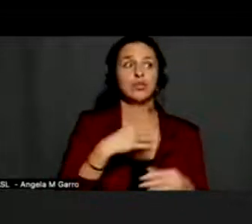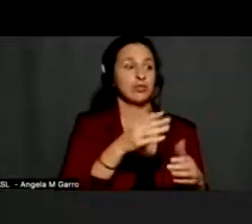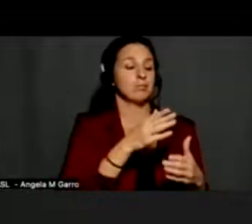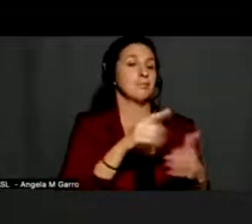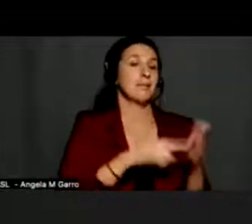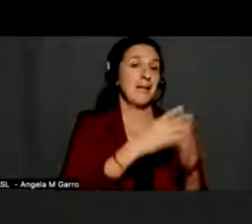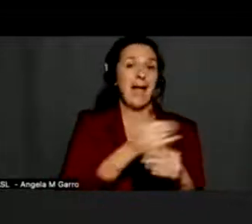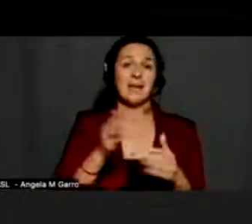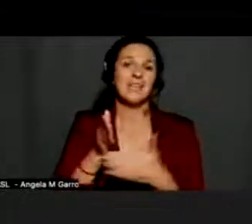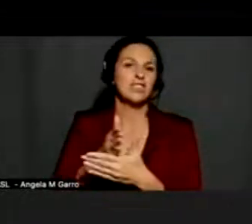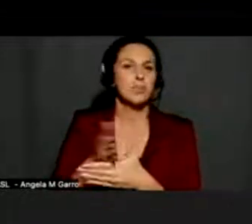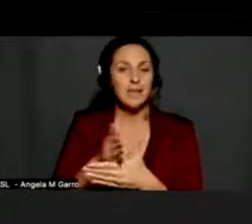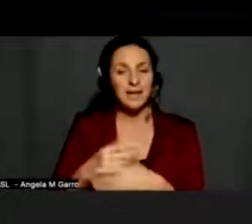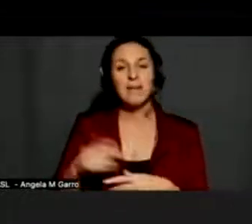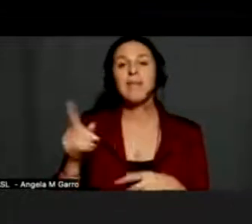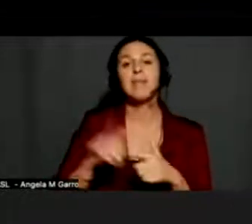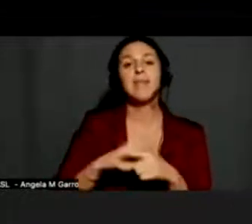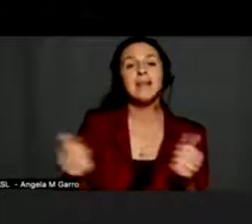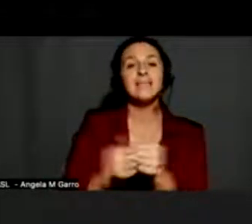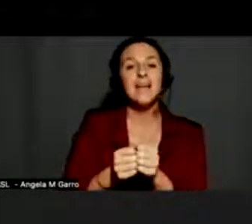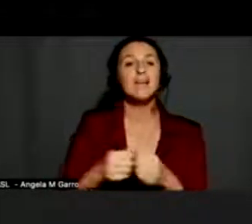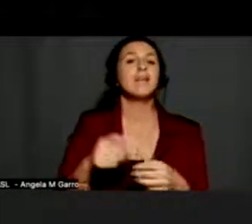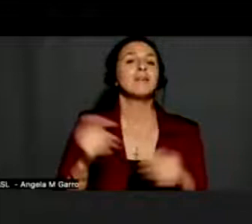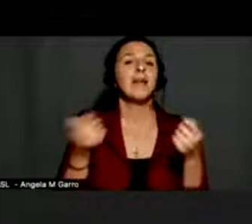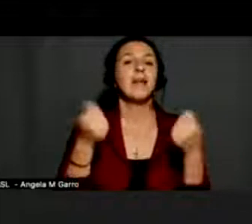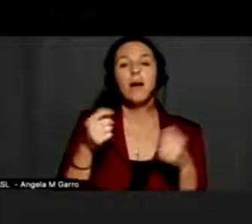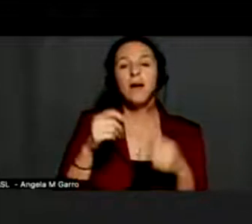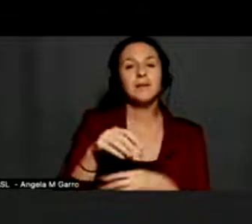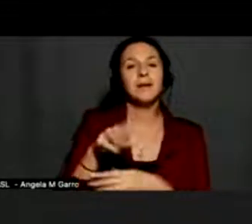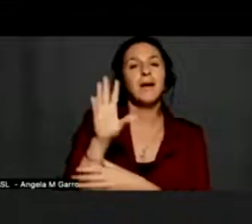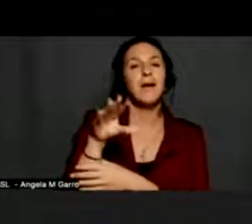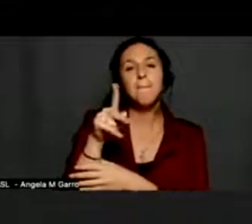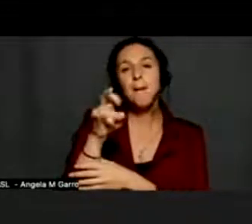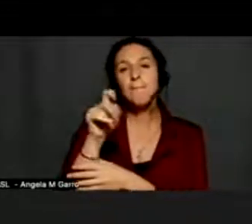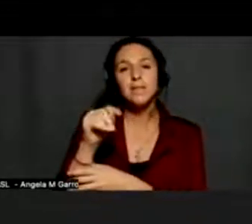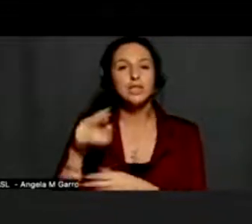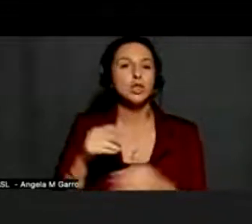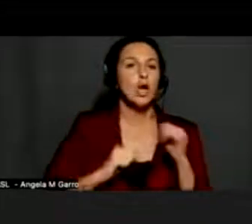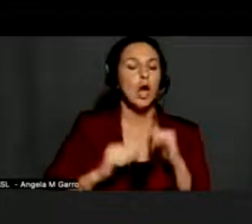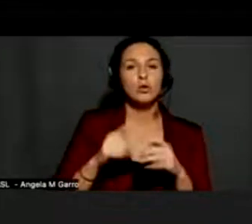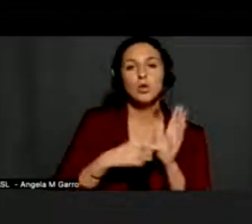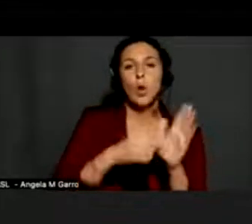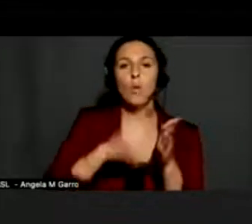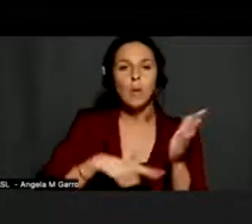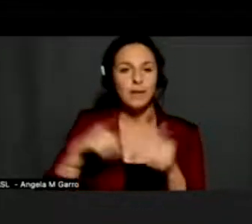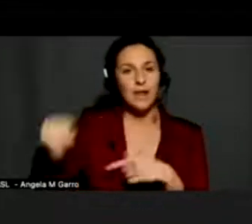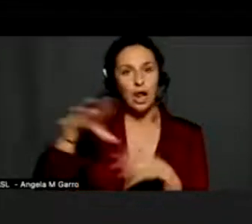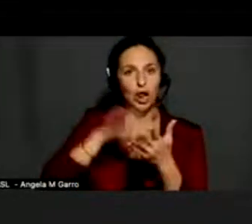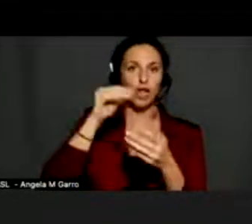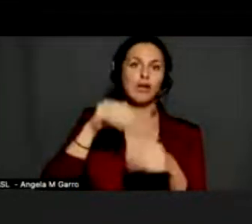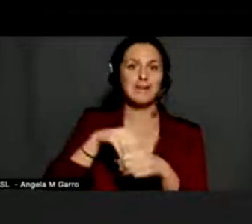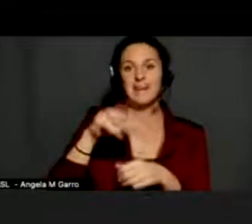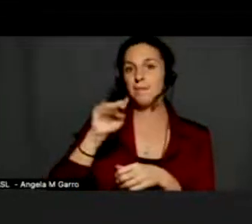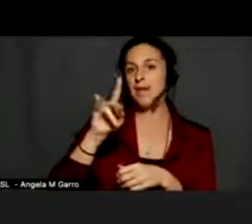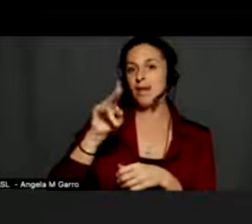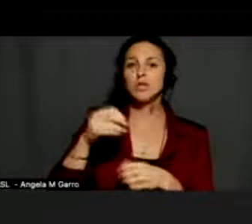and celebrated and filmed a puppet show showing what they had learned in Mandarin. And the idea of these classes is to just give parents kind of a